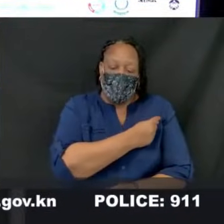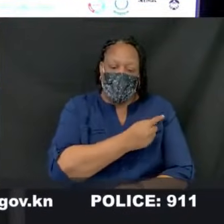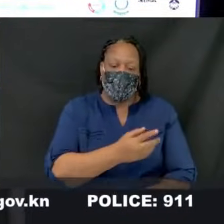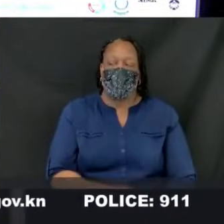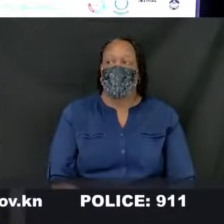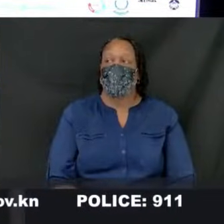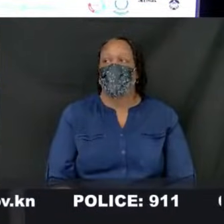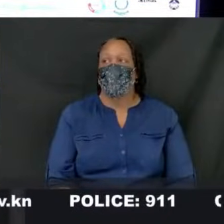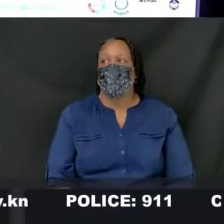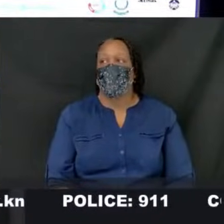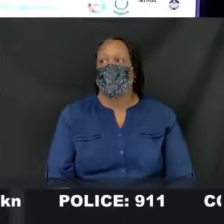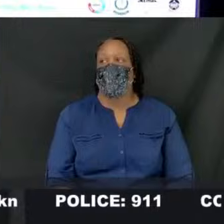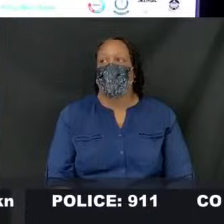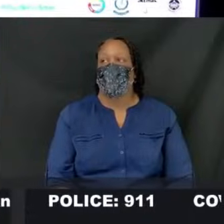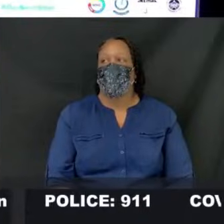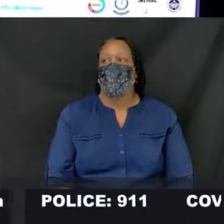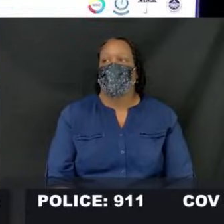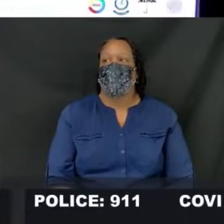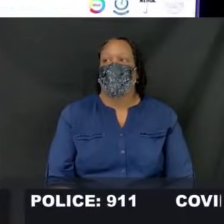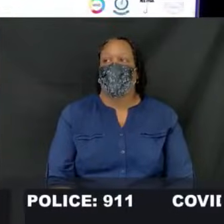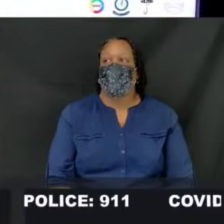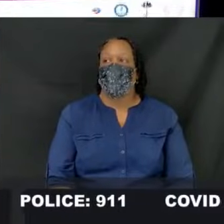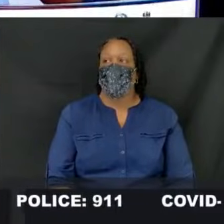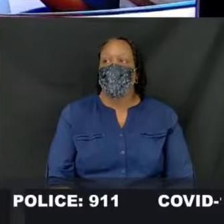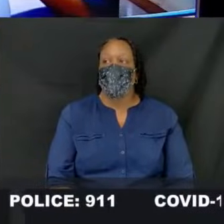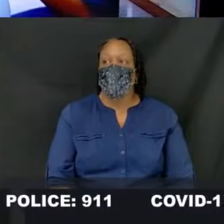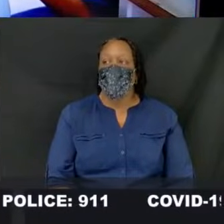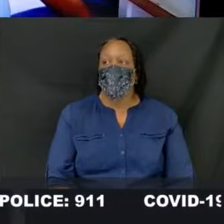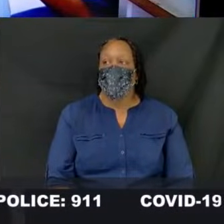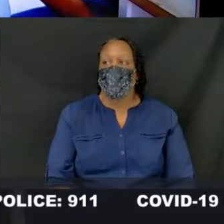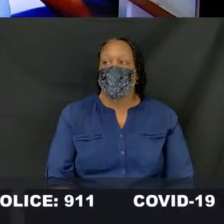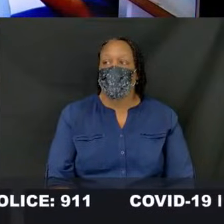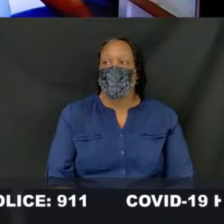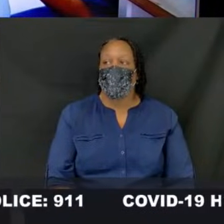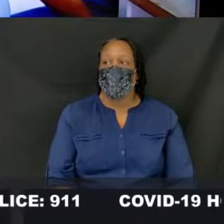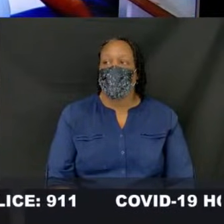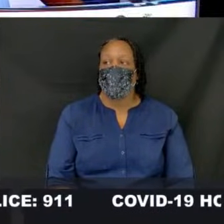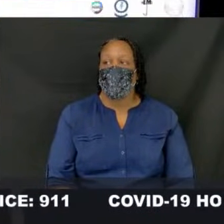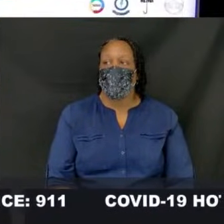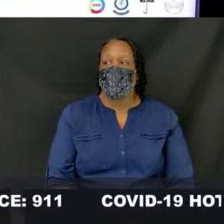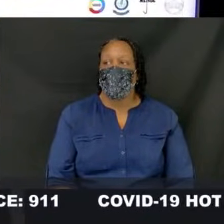In fact, he has said that there's